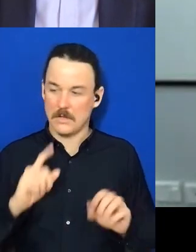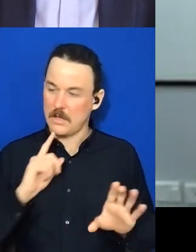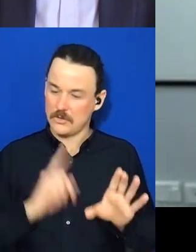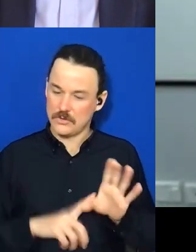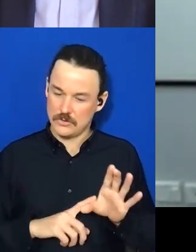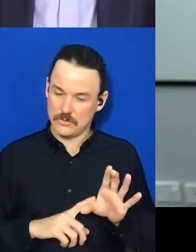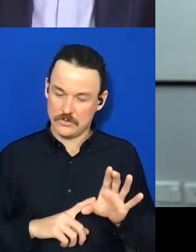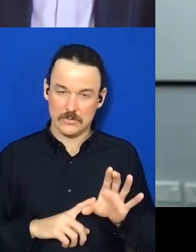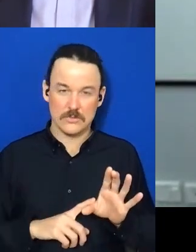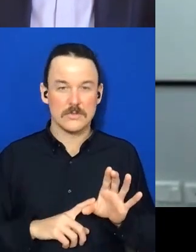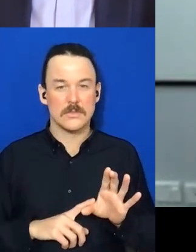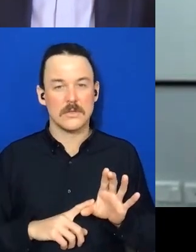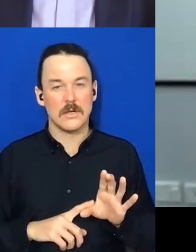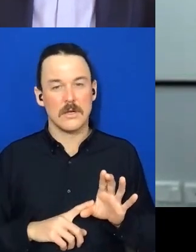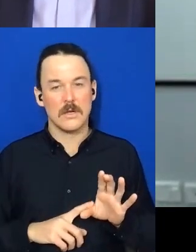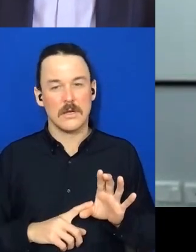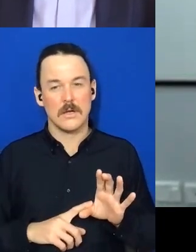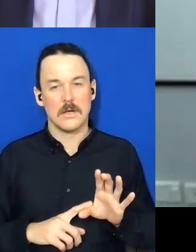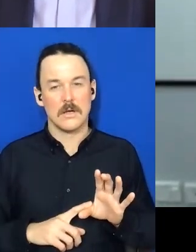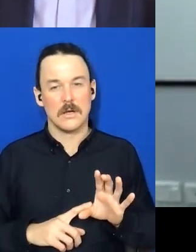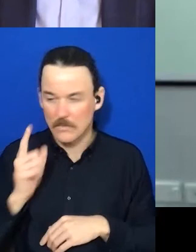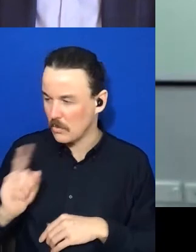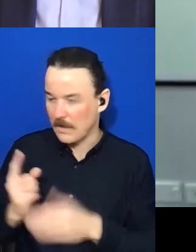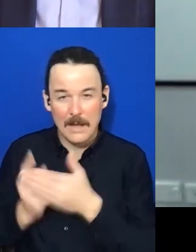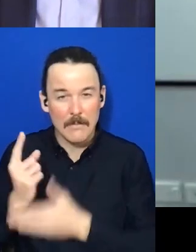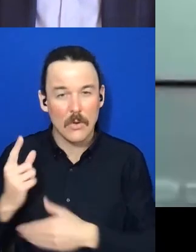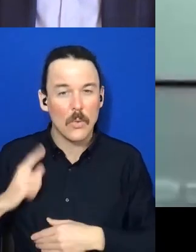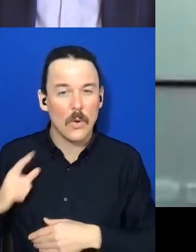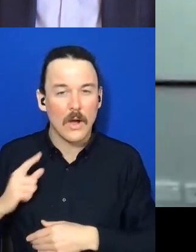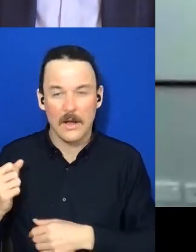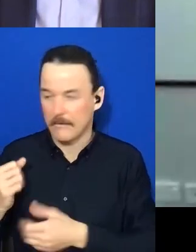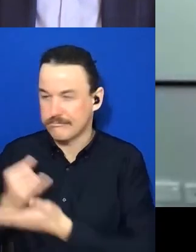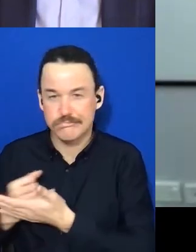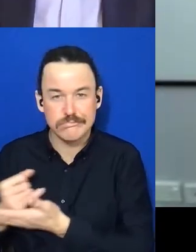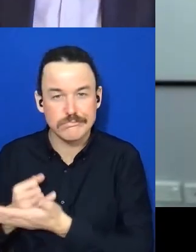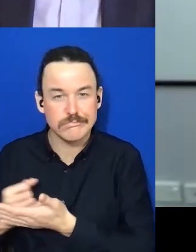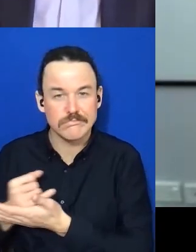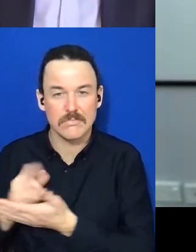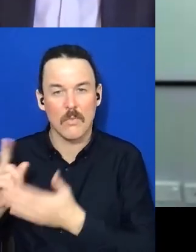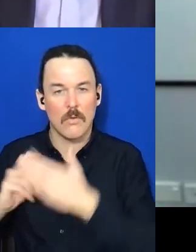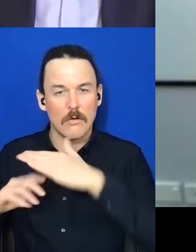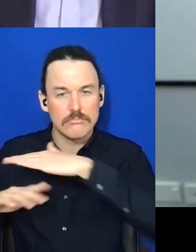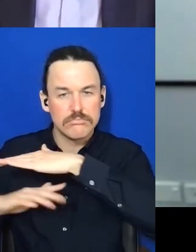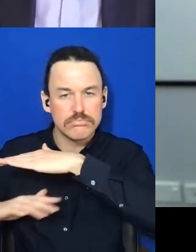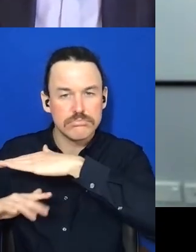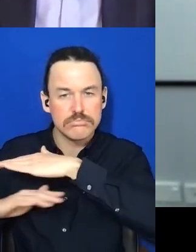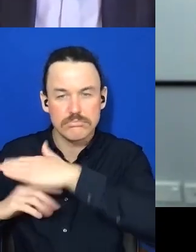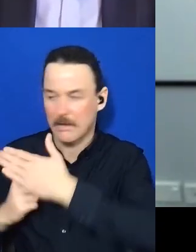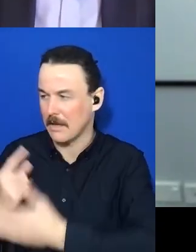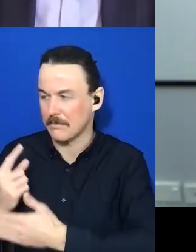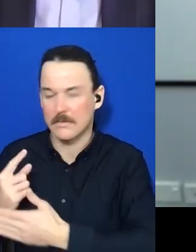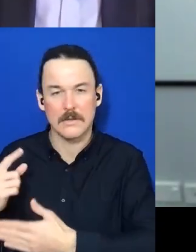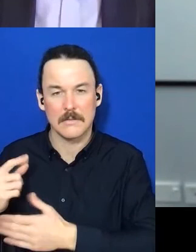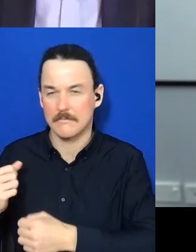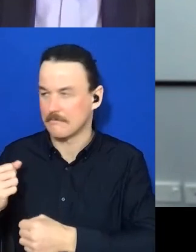registered something like, in their measurements, something like 92% of completion rates for